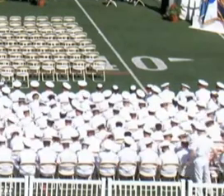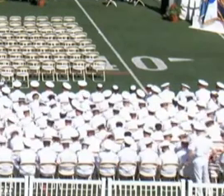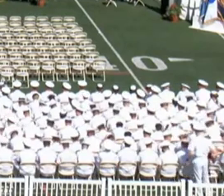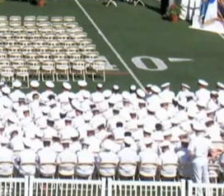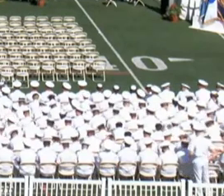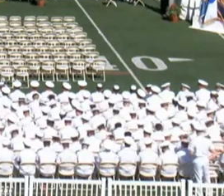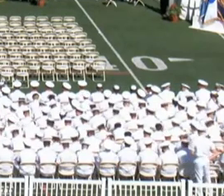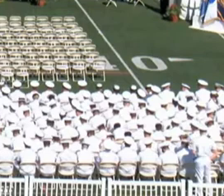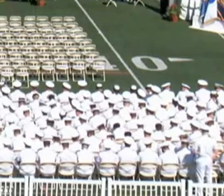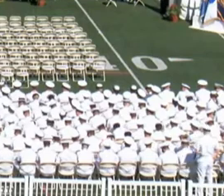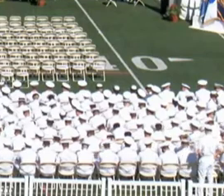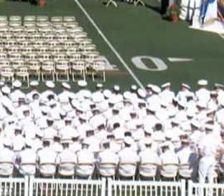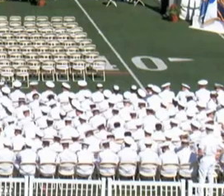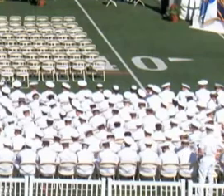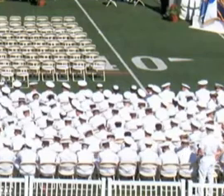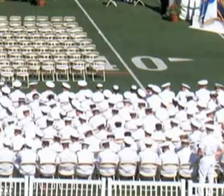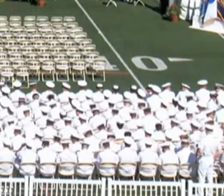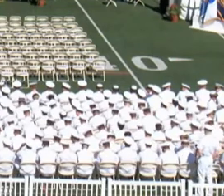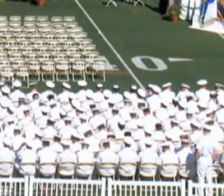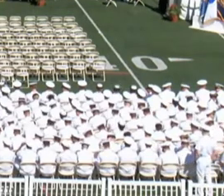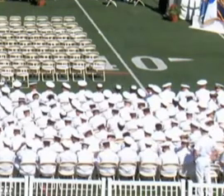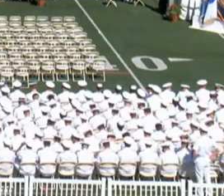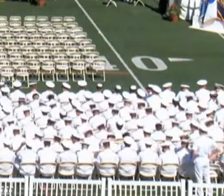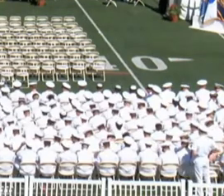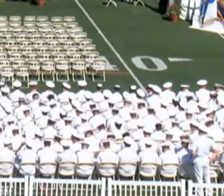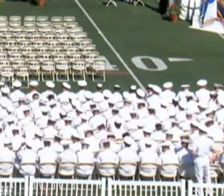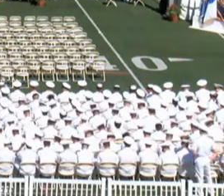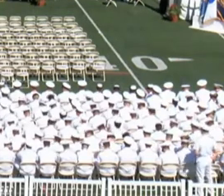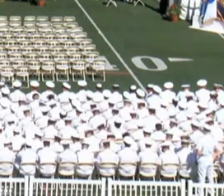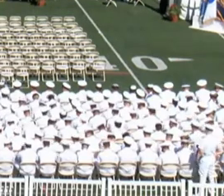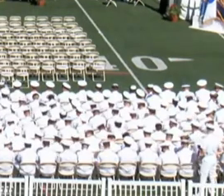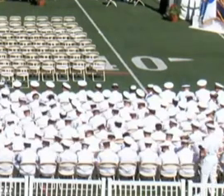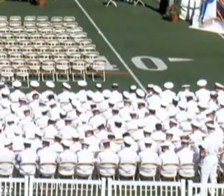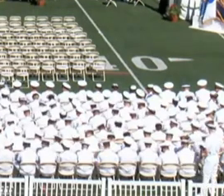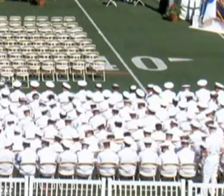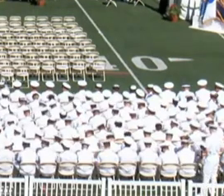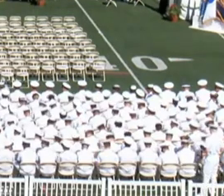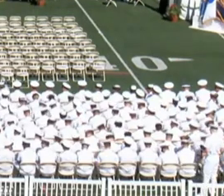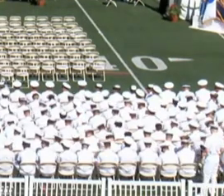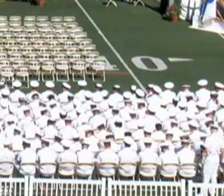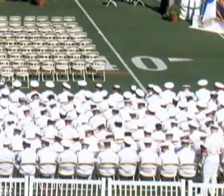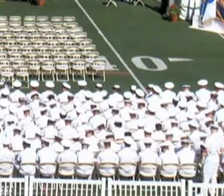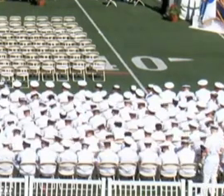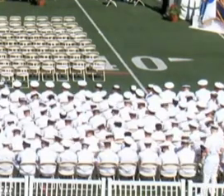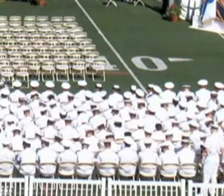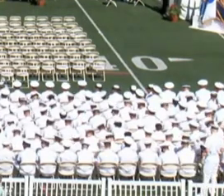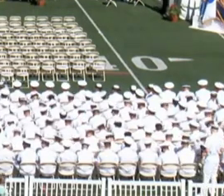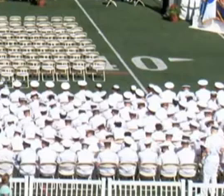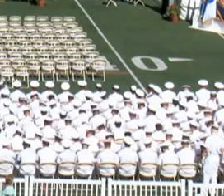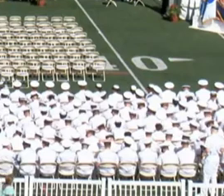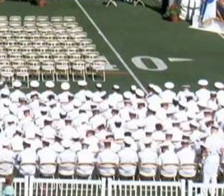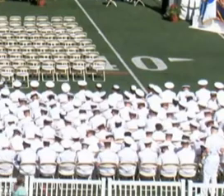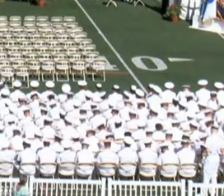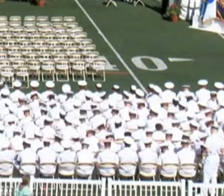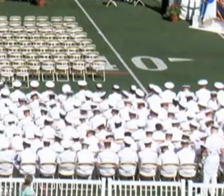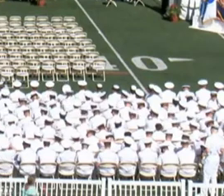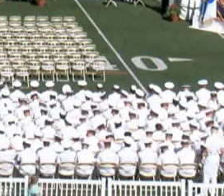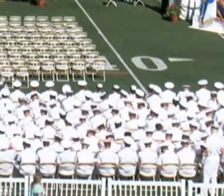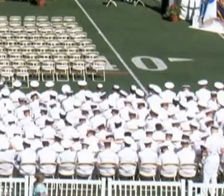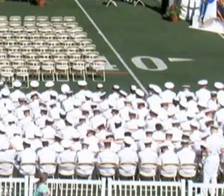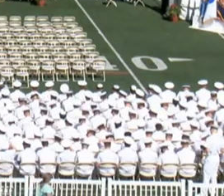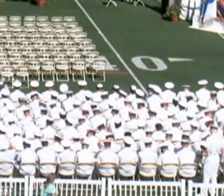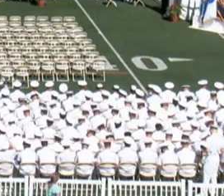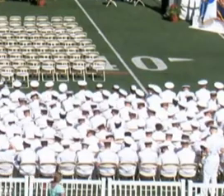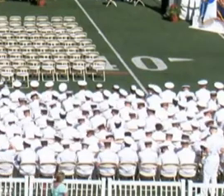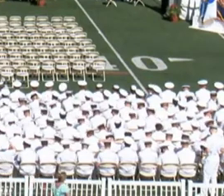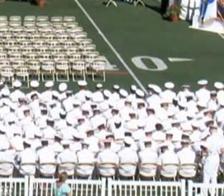unlimited master's in 1985. She was the first female in Kings Point history to do so. 2 years later, Captain Wagner joined